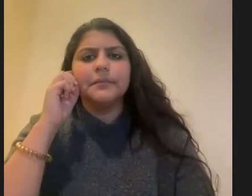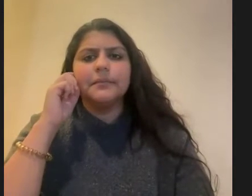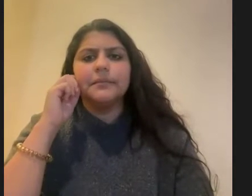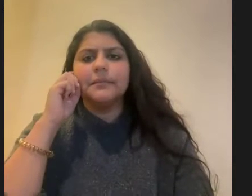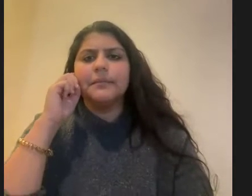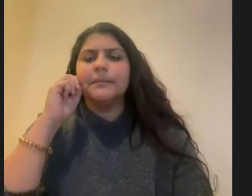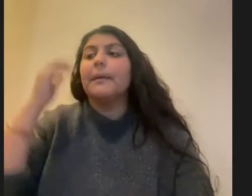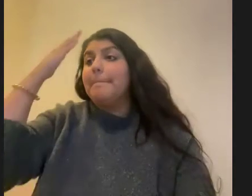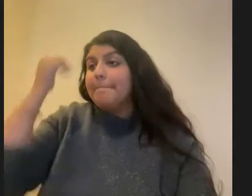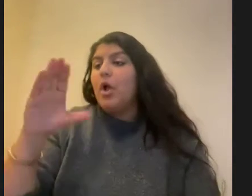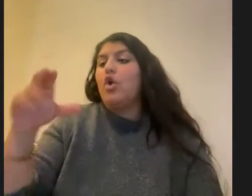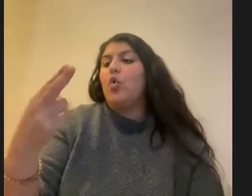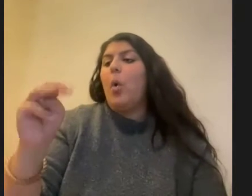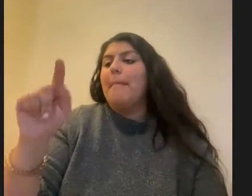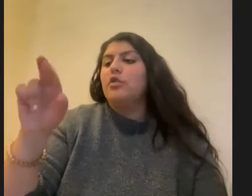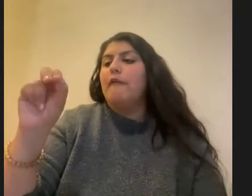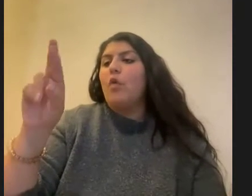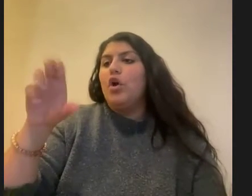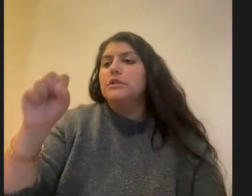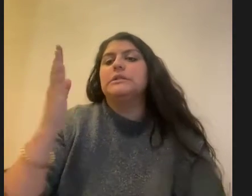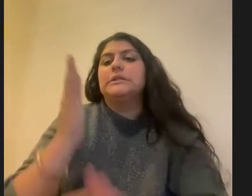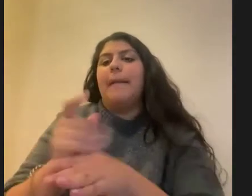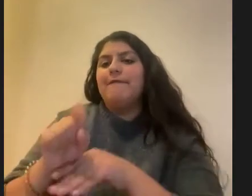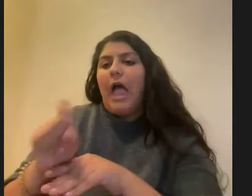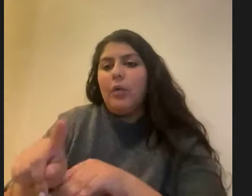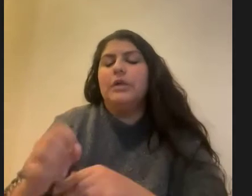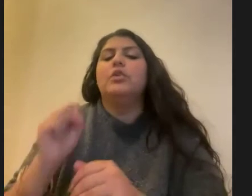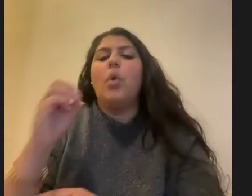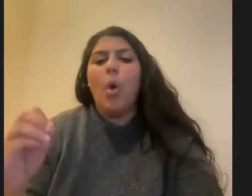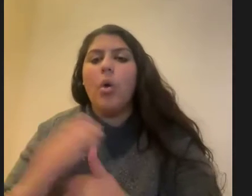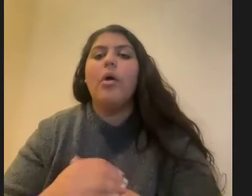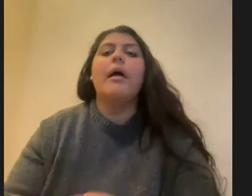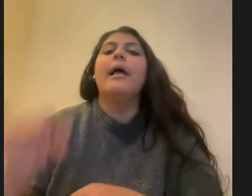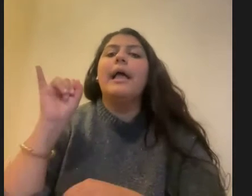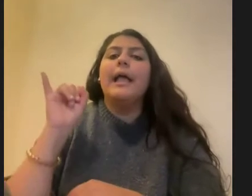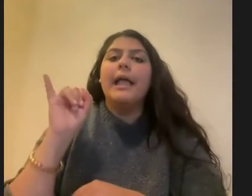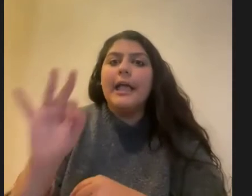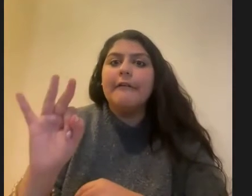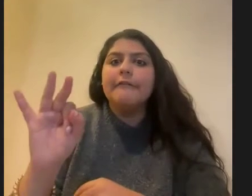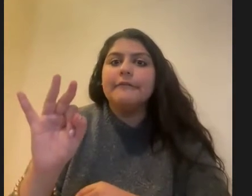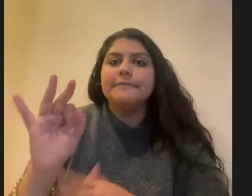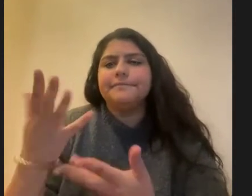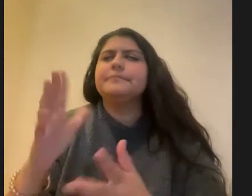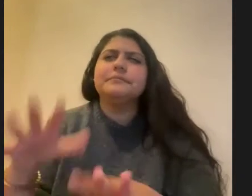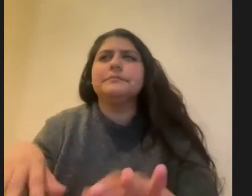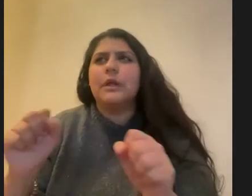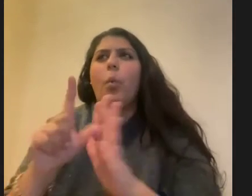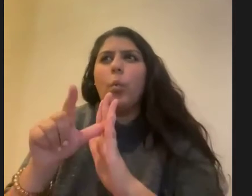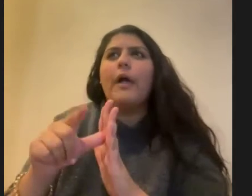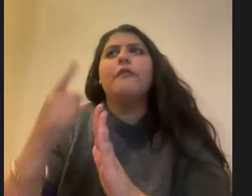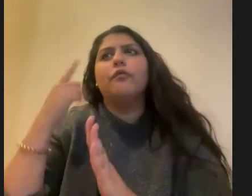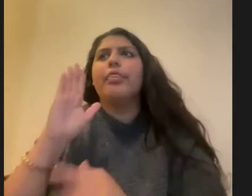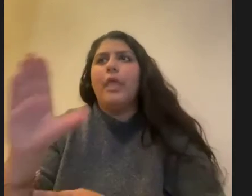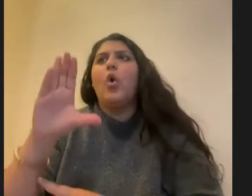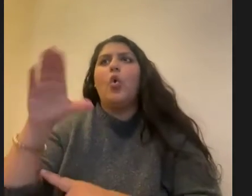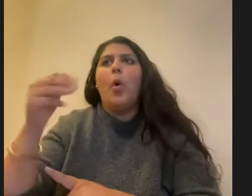Because their chromatophores stop firing. Yep. Yeah. So like if they die, I mean it'll take a while too for their chromatophores to